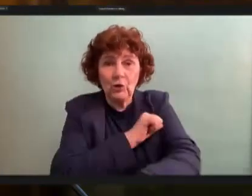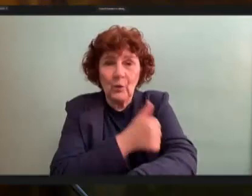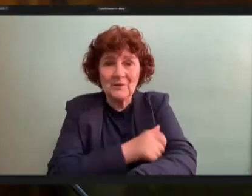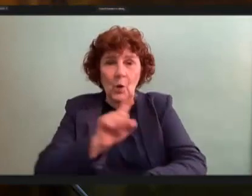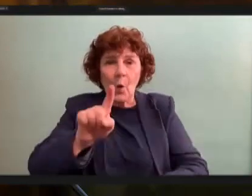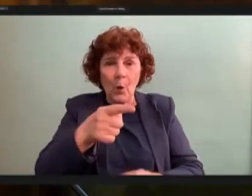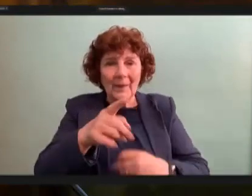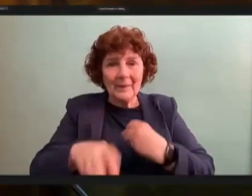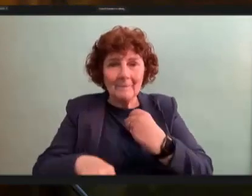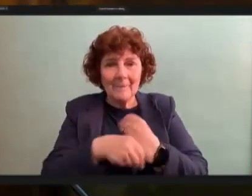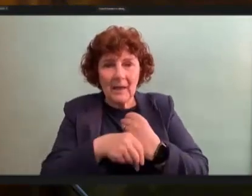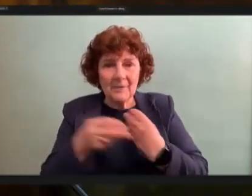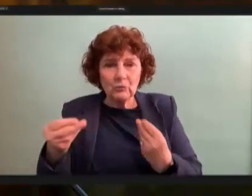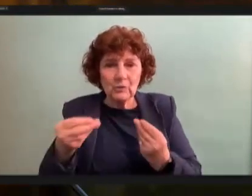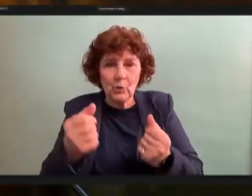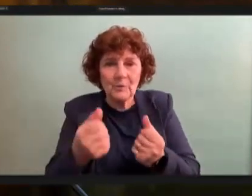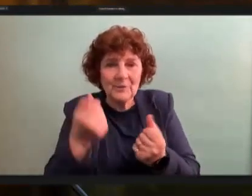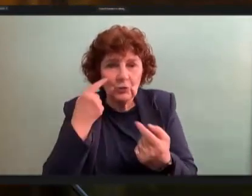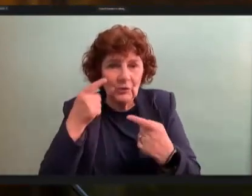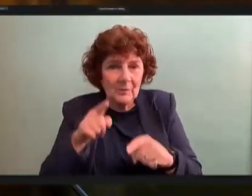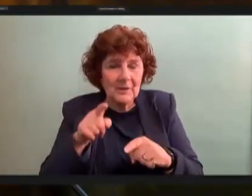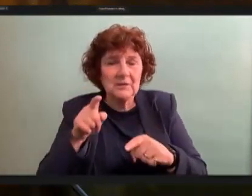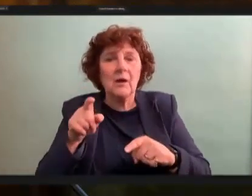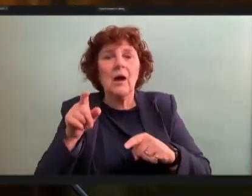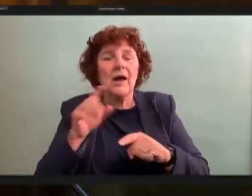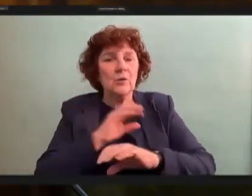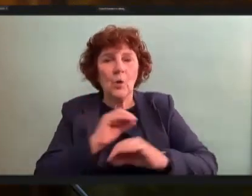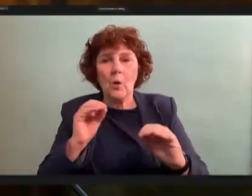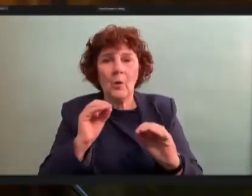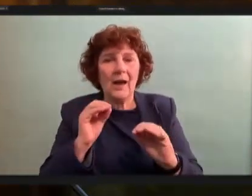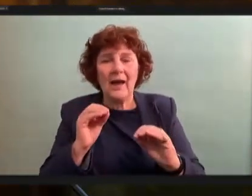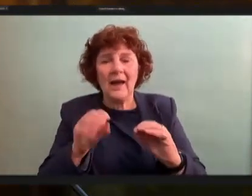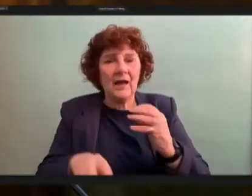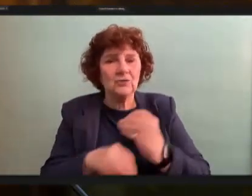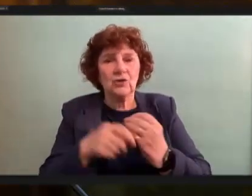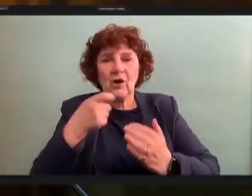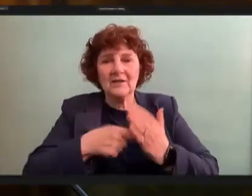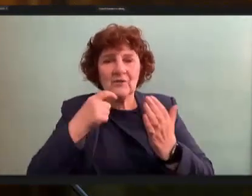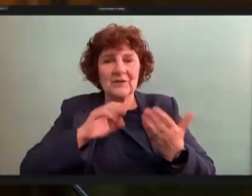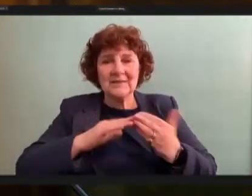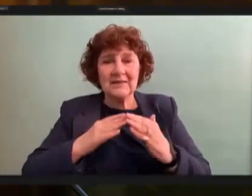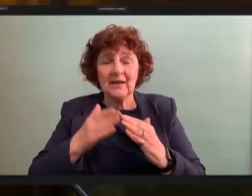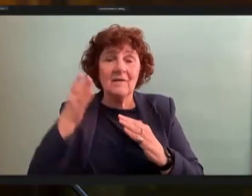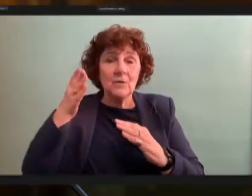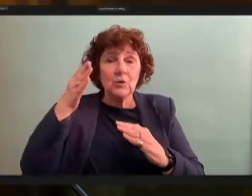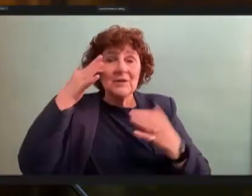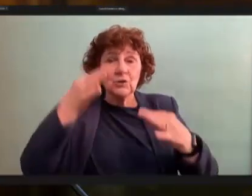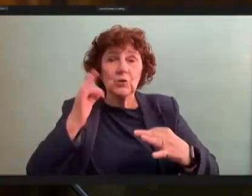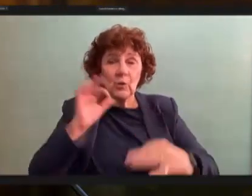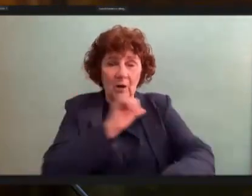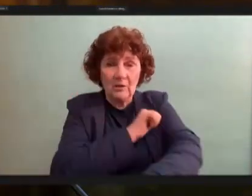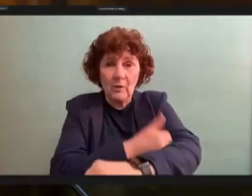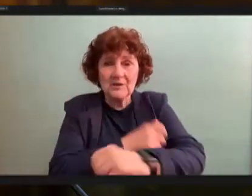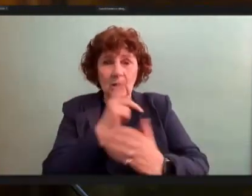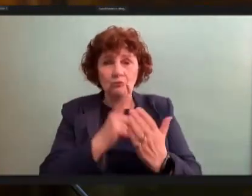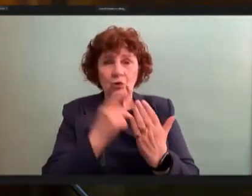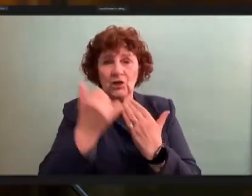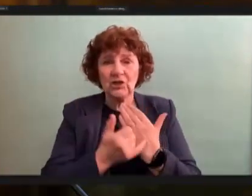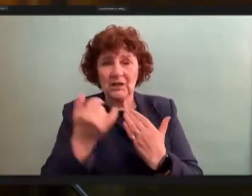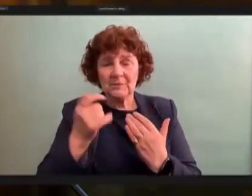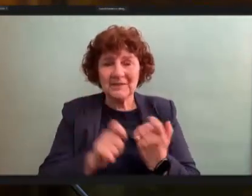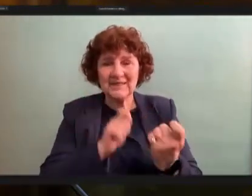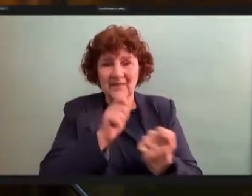amended reimbursement agreement or agreements at no cost to the city. Future resolutions will authorize the project-specific service agreements.